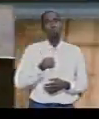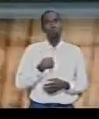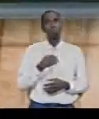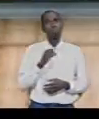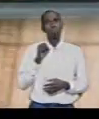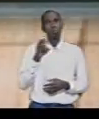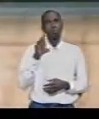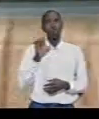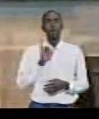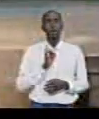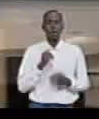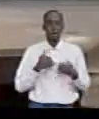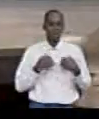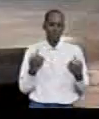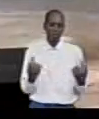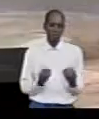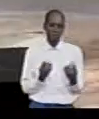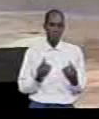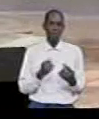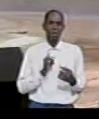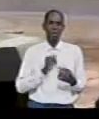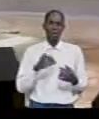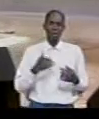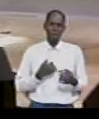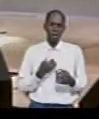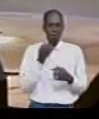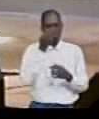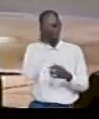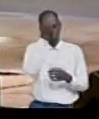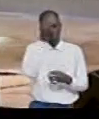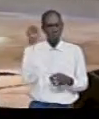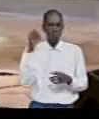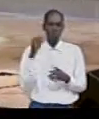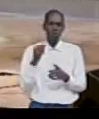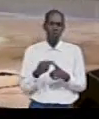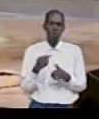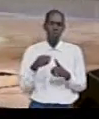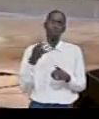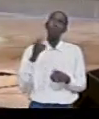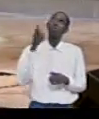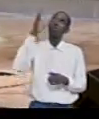have transgressed the commandment of the Lord and thy words,